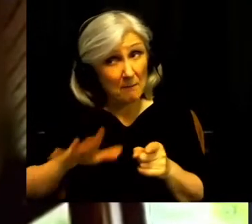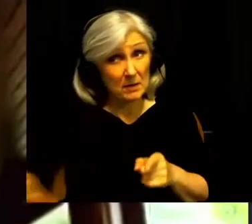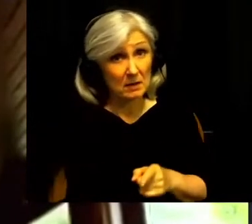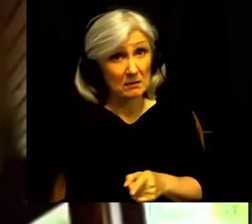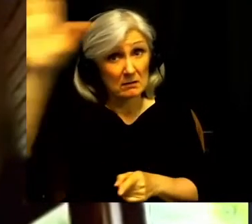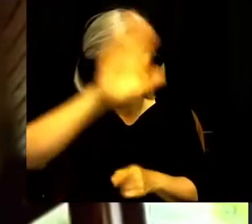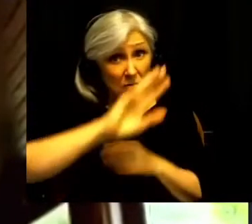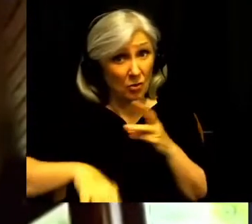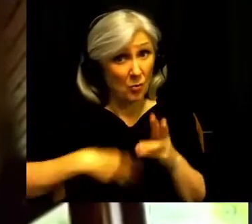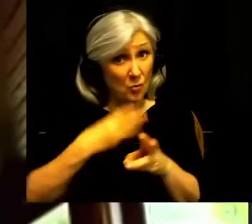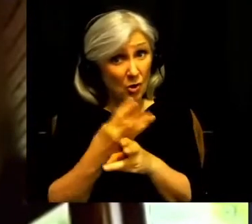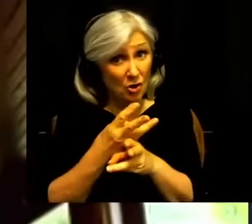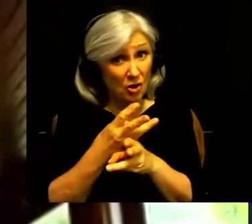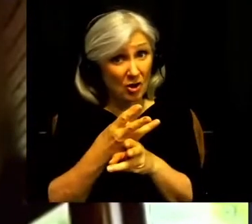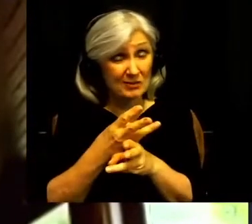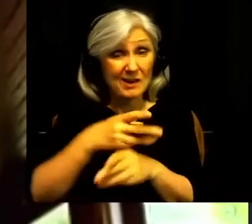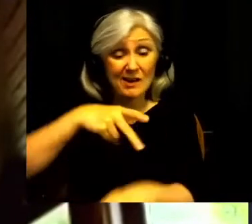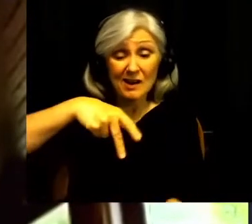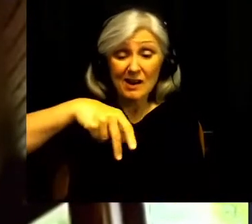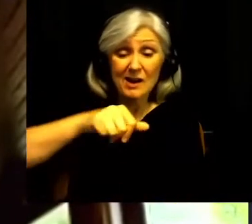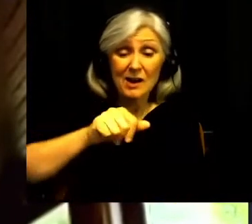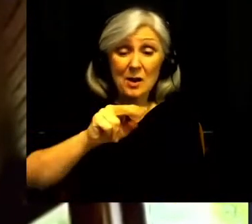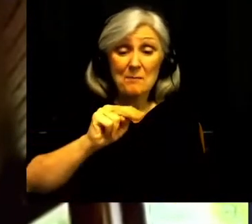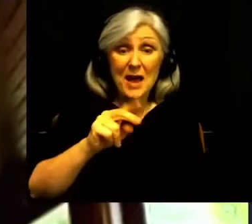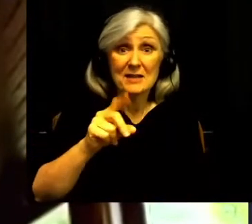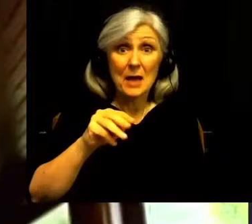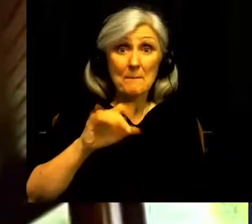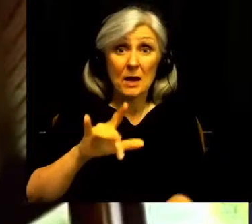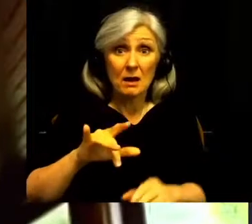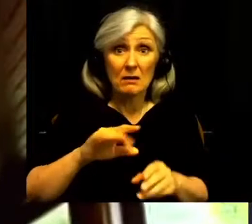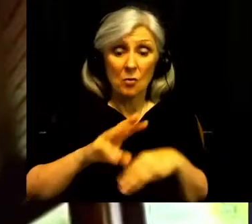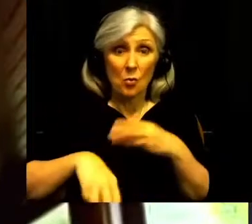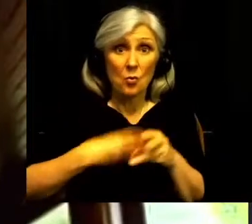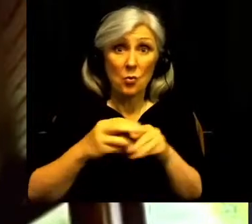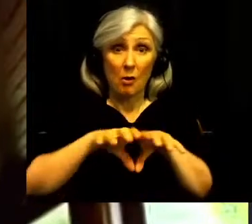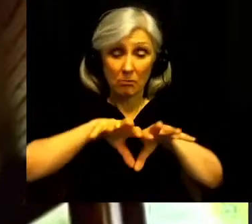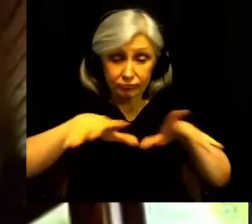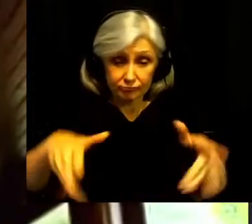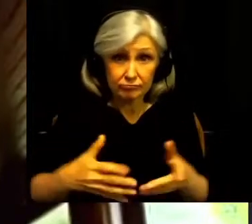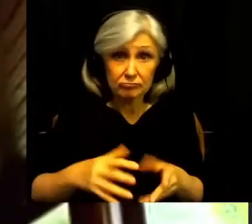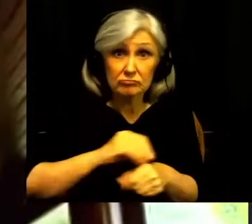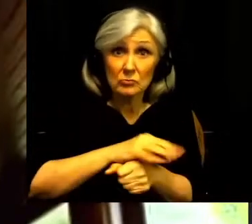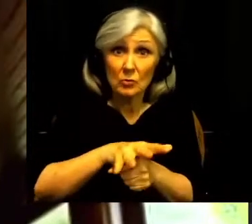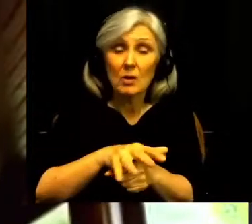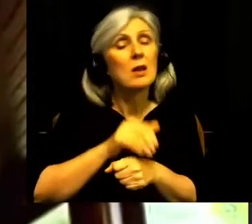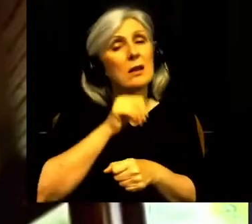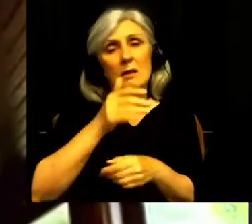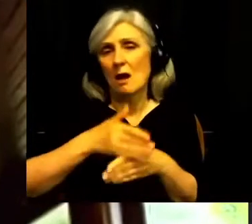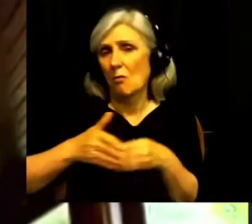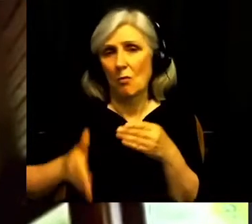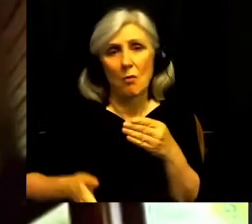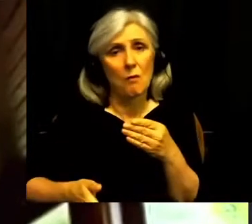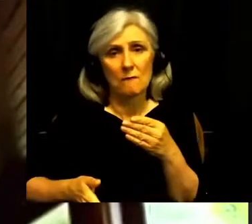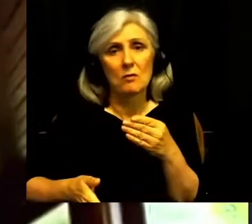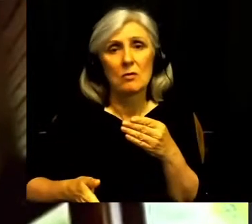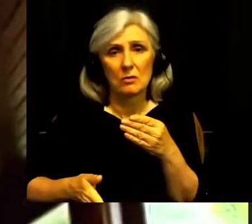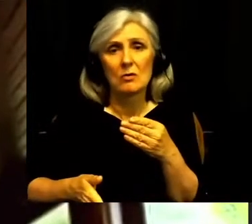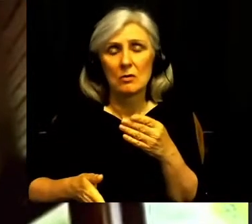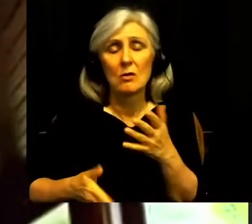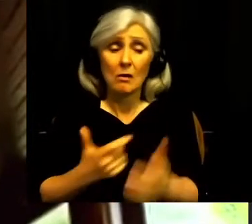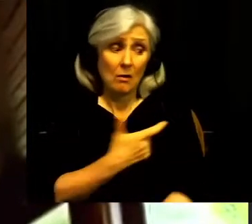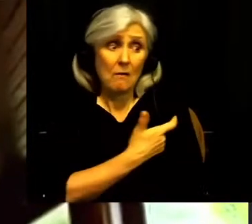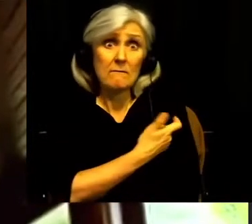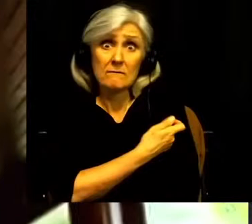not over. We've made a lot of good progress. We have levels of protection, meaning immune protection from vaccine